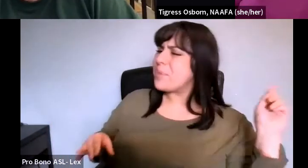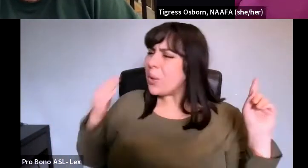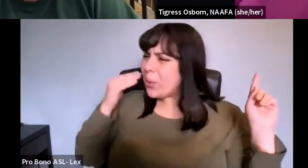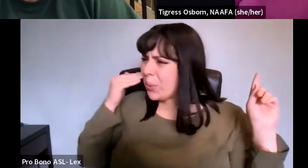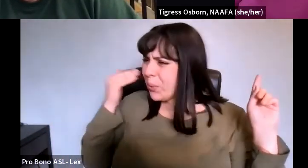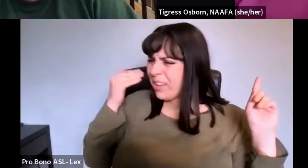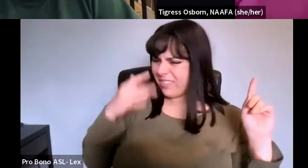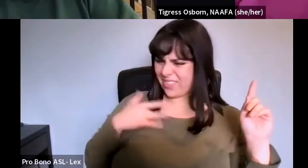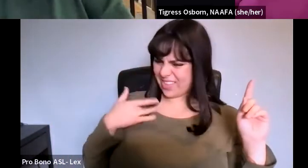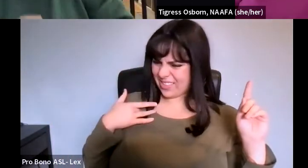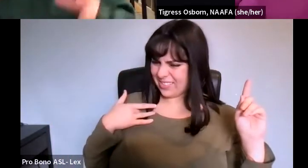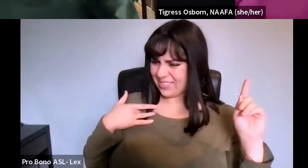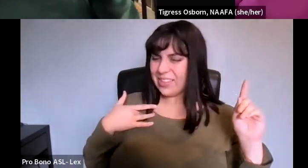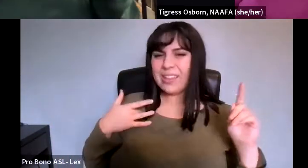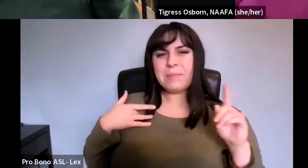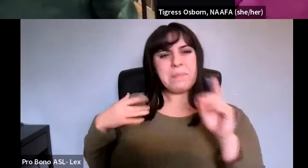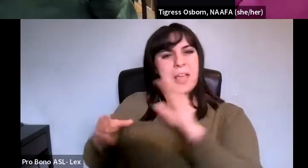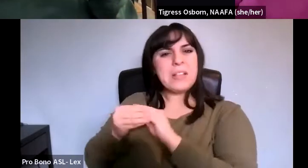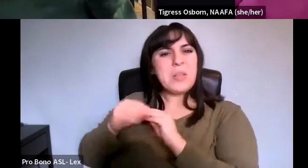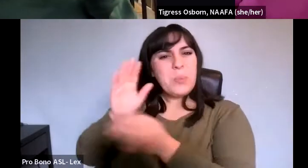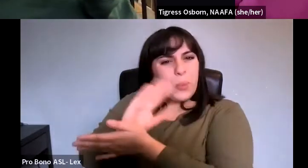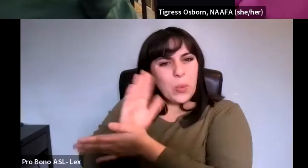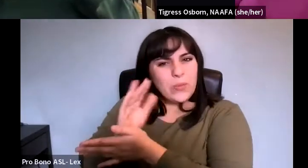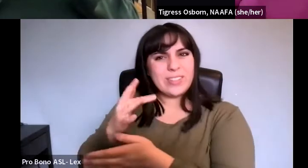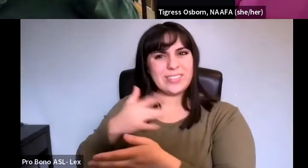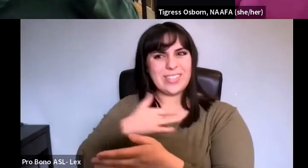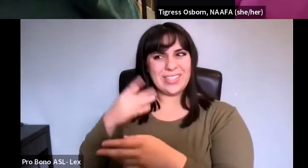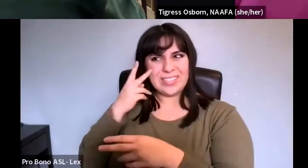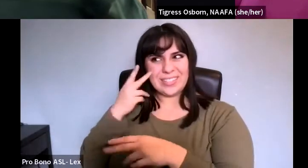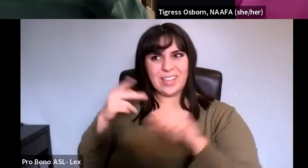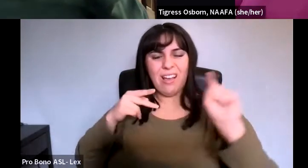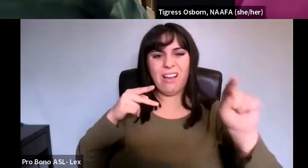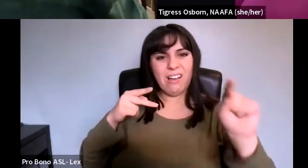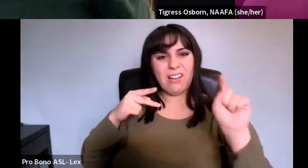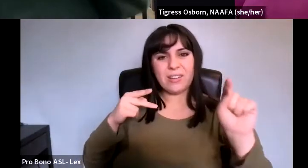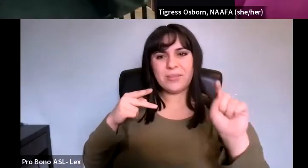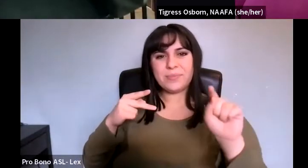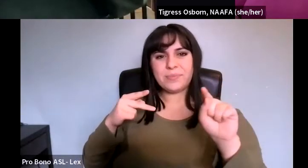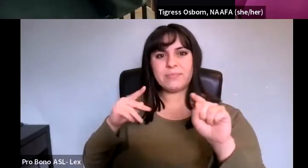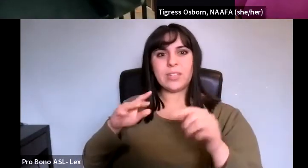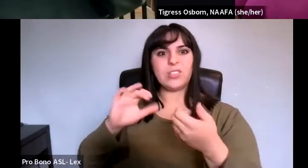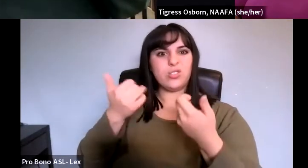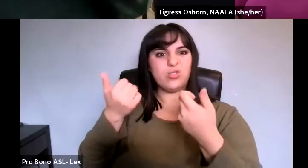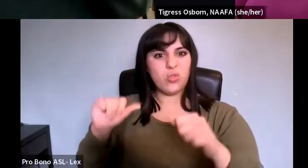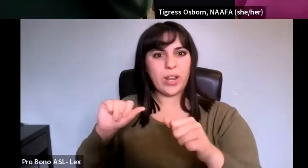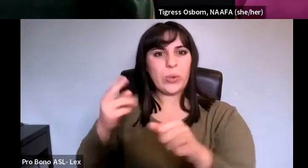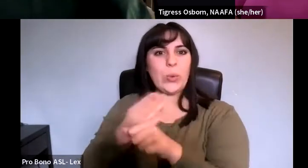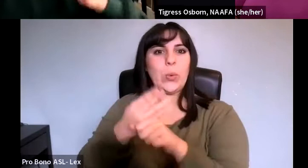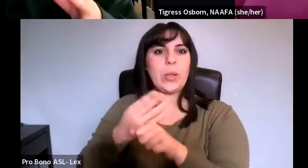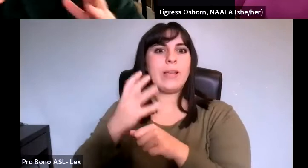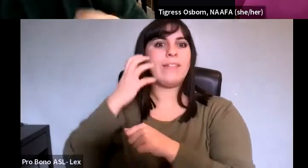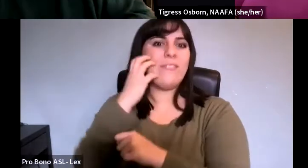fat person before. They just take a thin body and go, oh, I guess that's bigger. And then that's